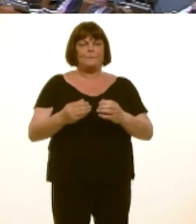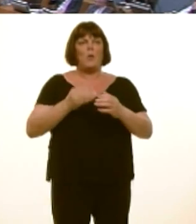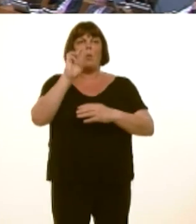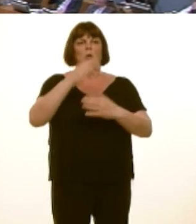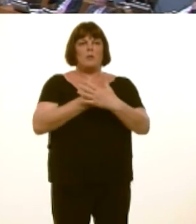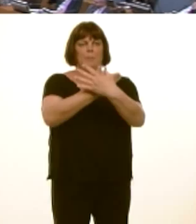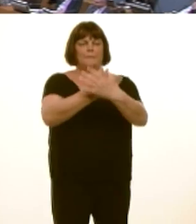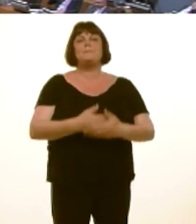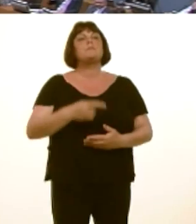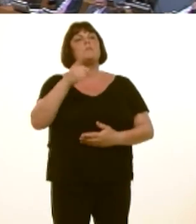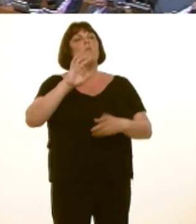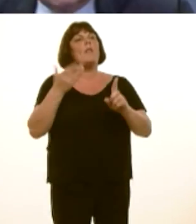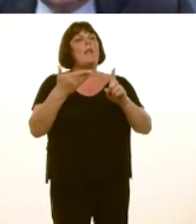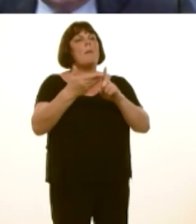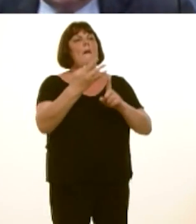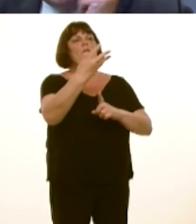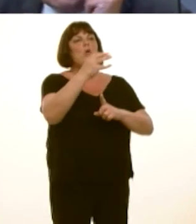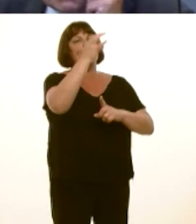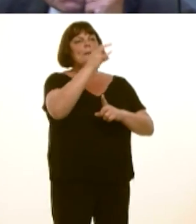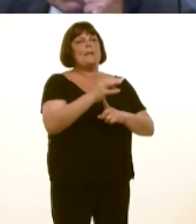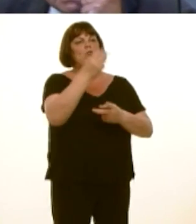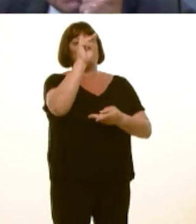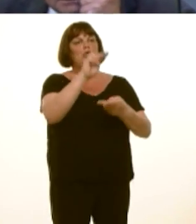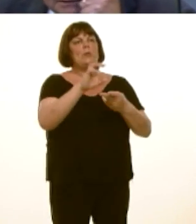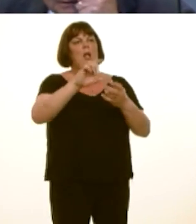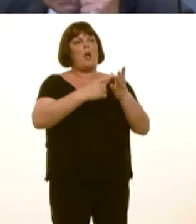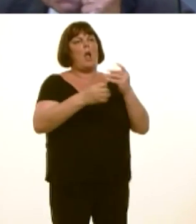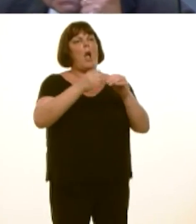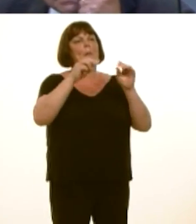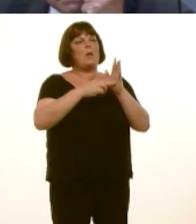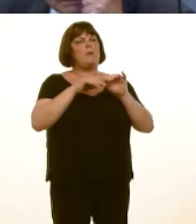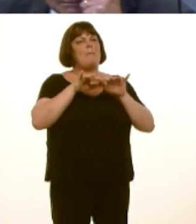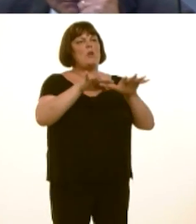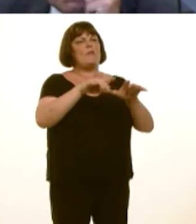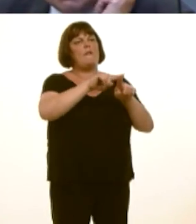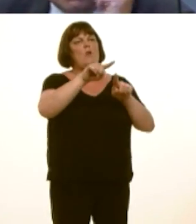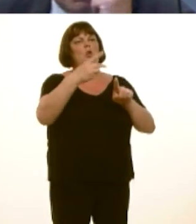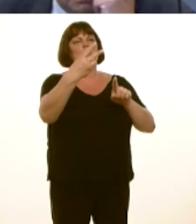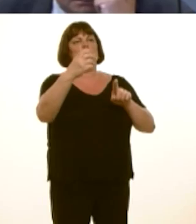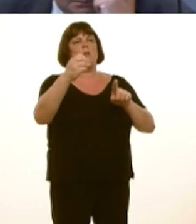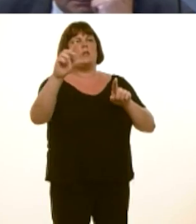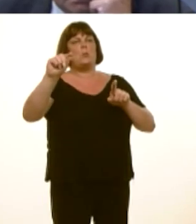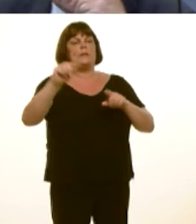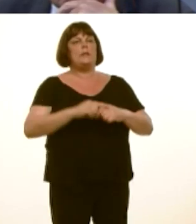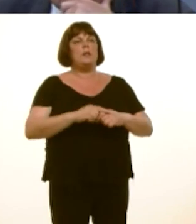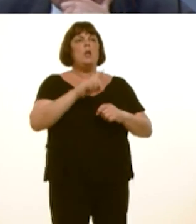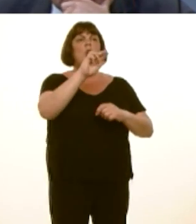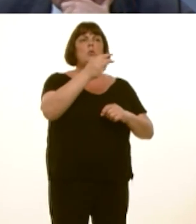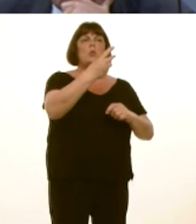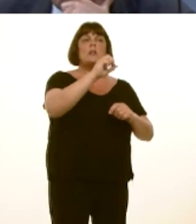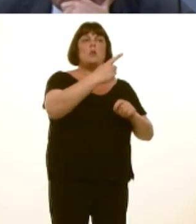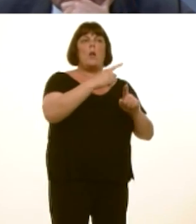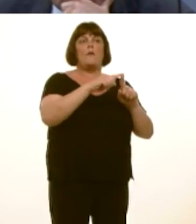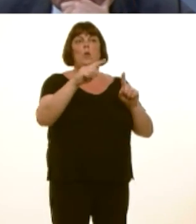to reduce carbon emissions by 40% by 2020. Between 2012 and 2013, the last time figures were